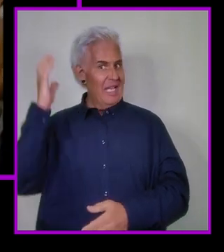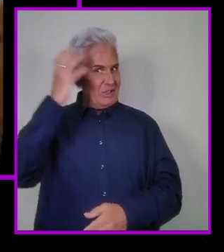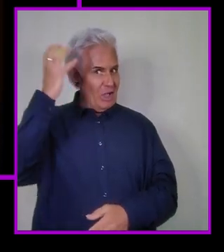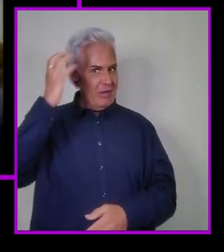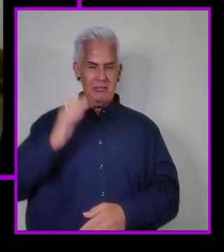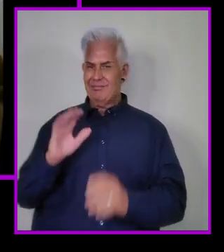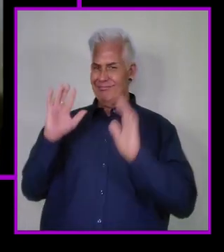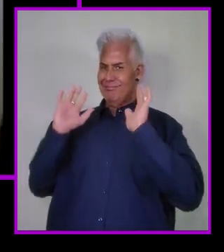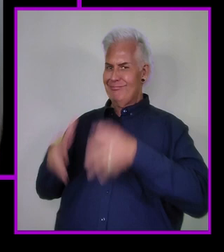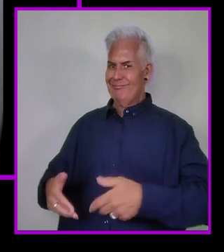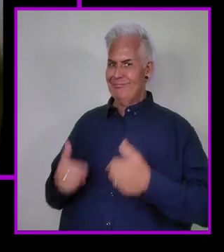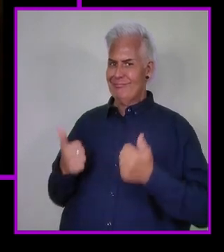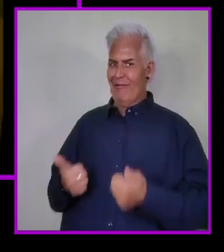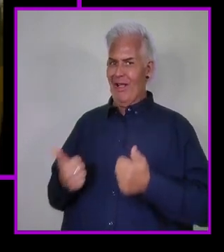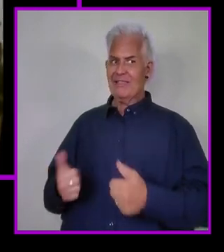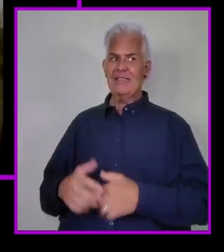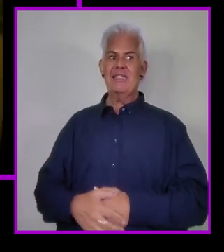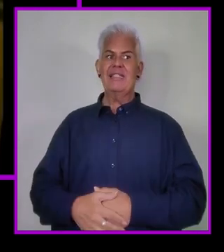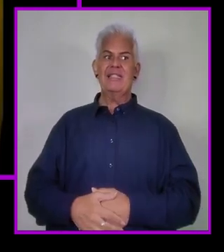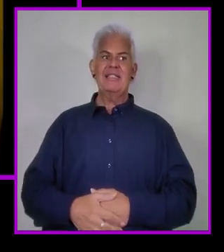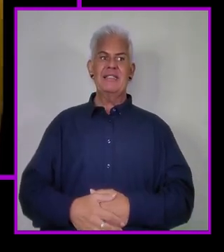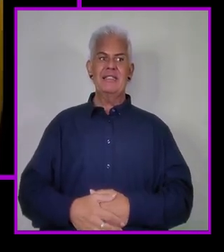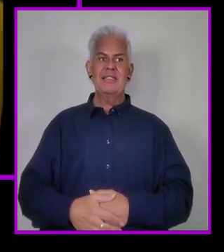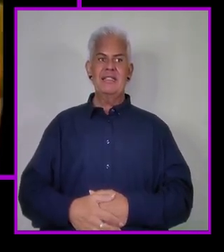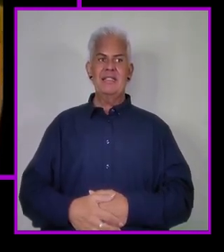Don't worry, we're okay.